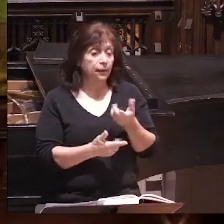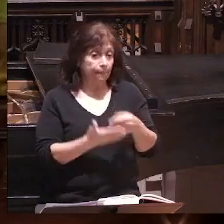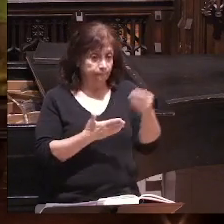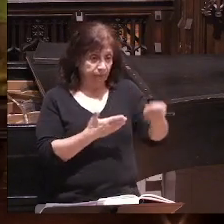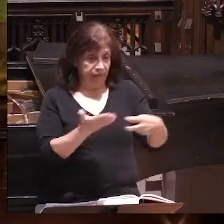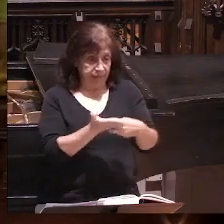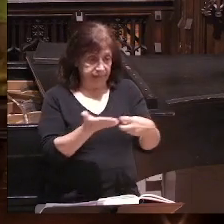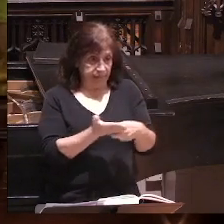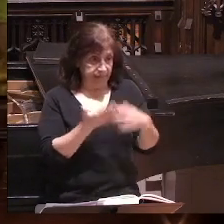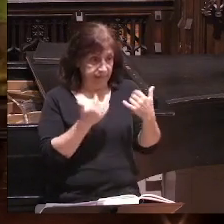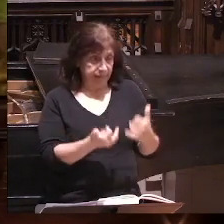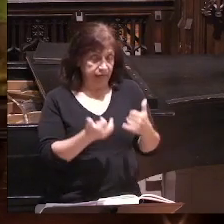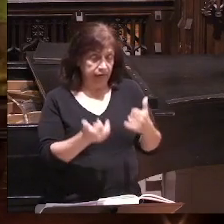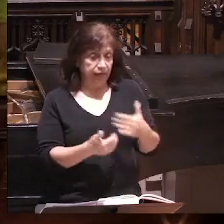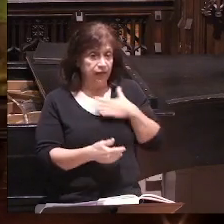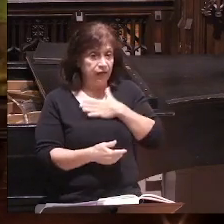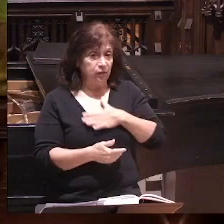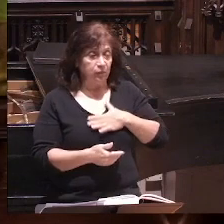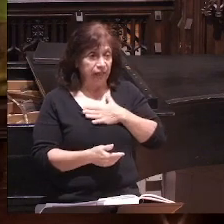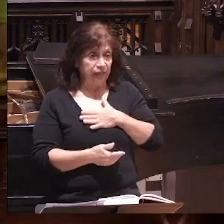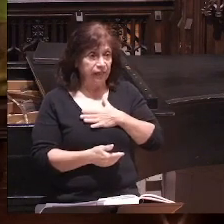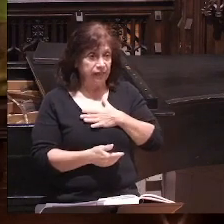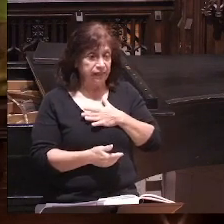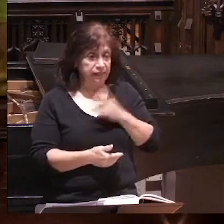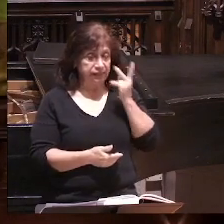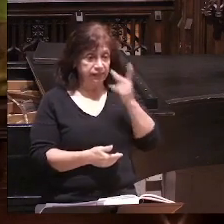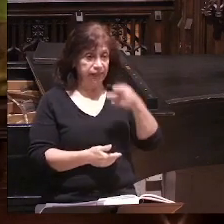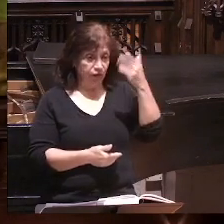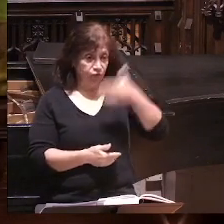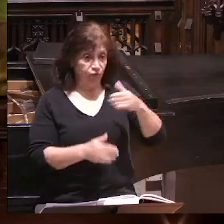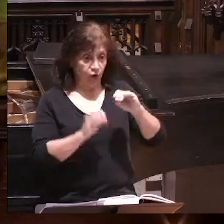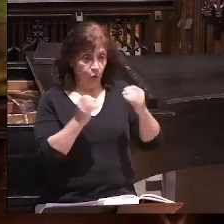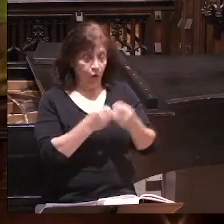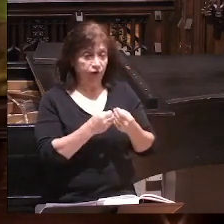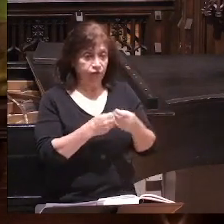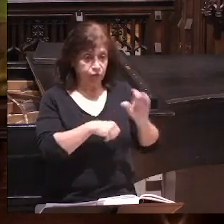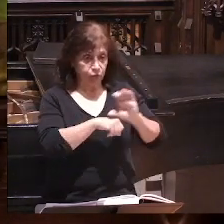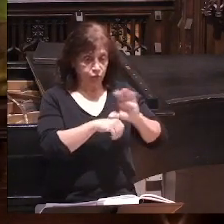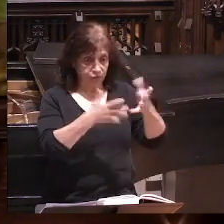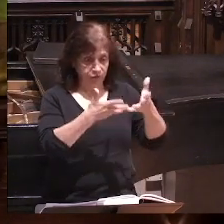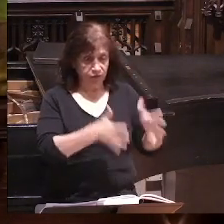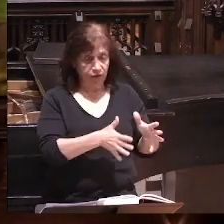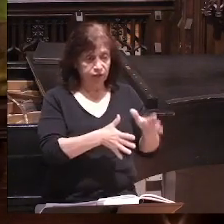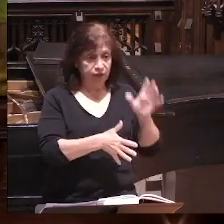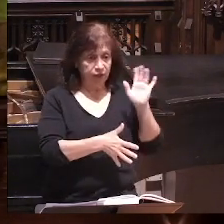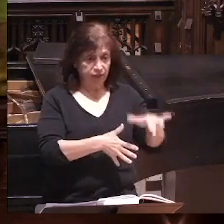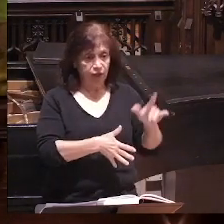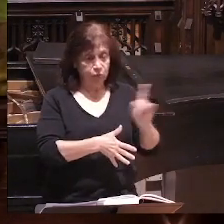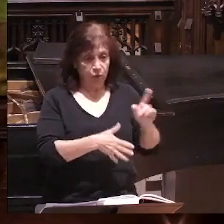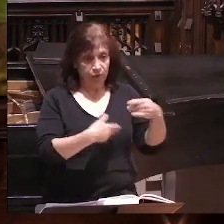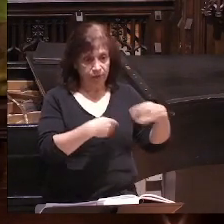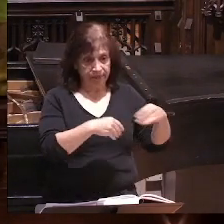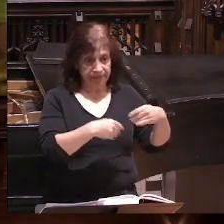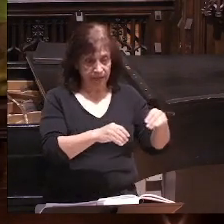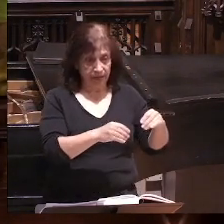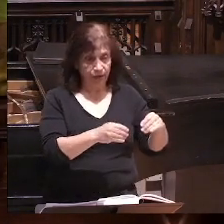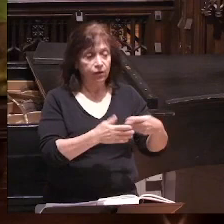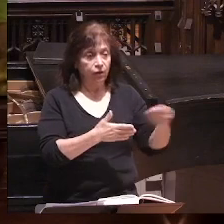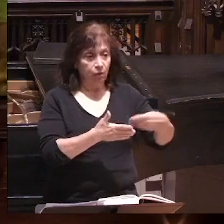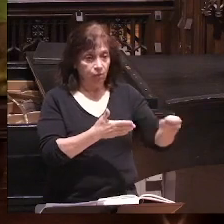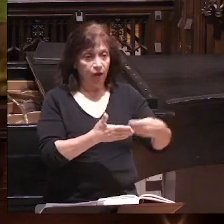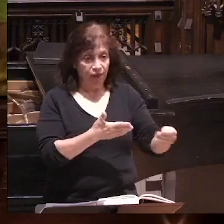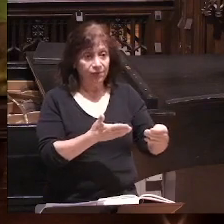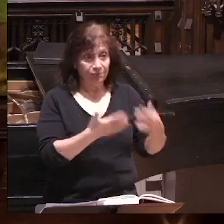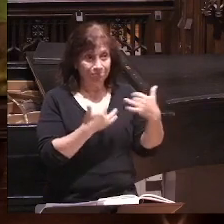your tickets today, please see the front office after church. That is where they are on sale. So get them while they are